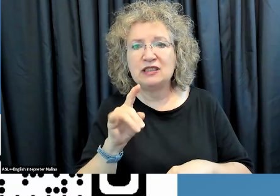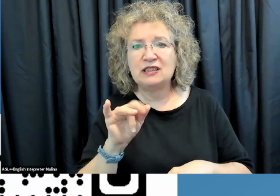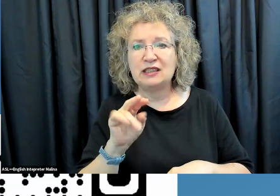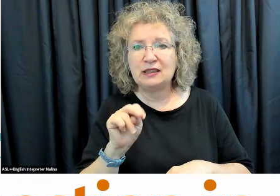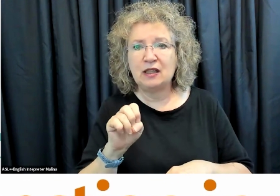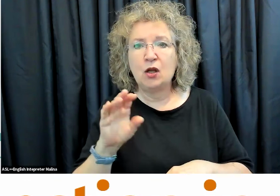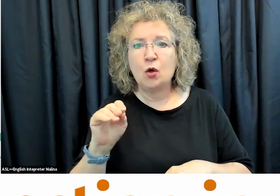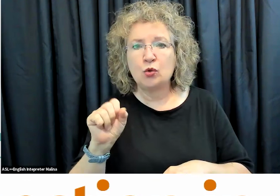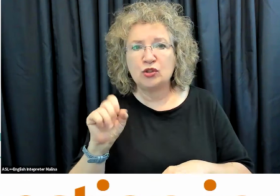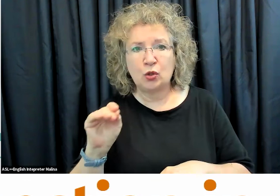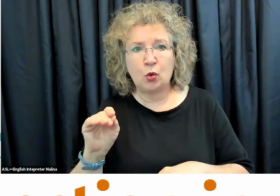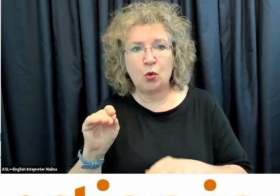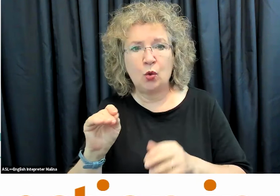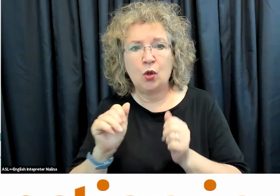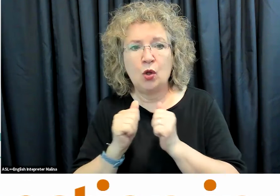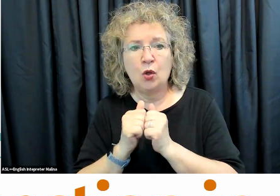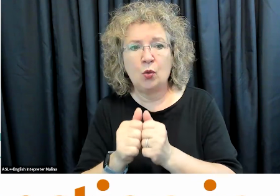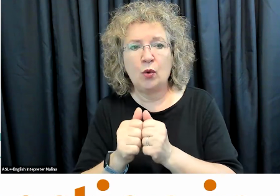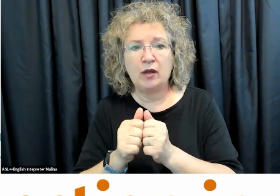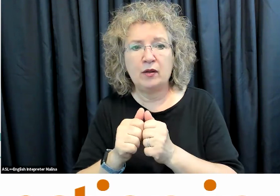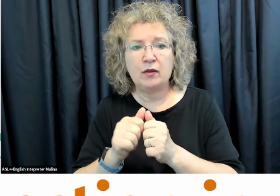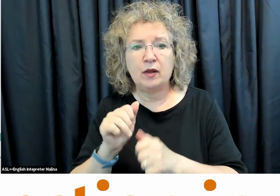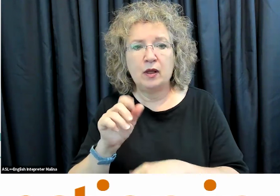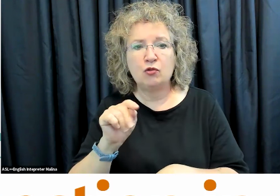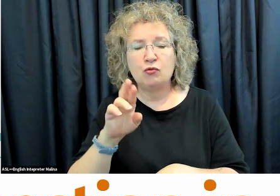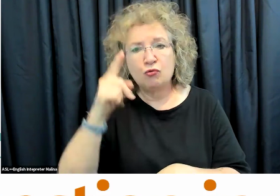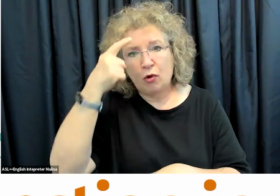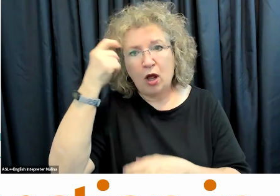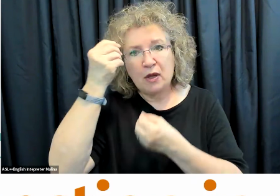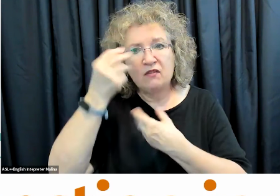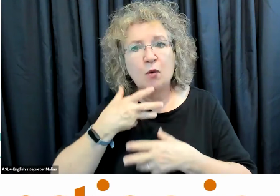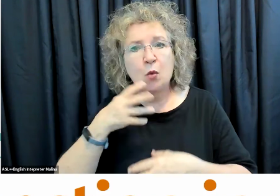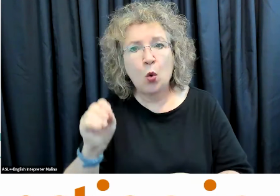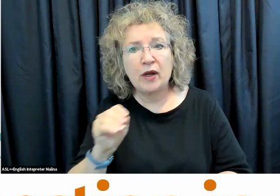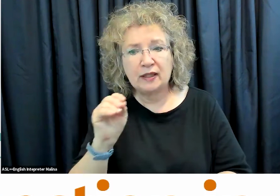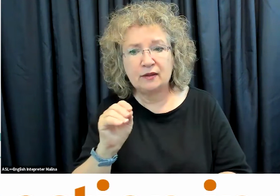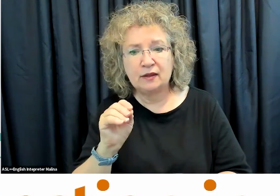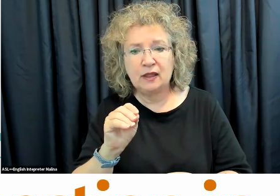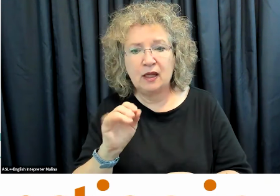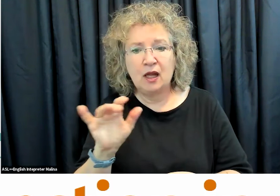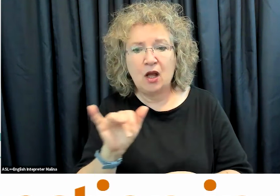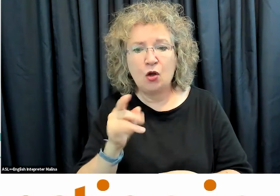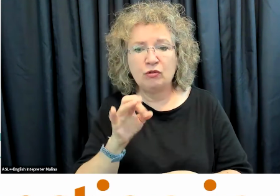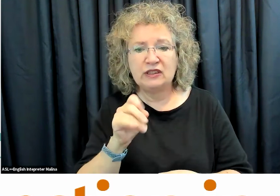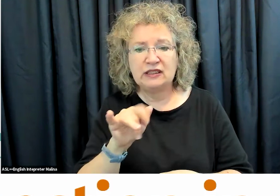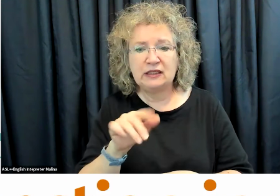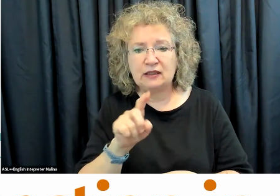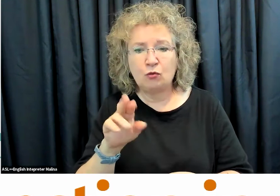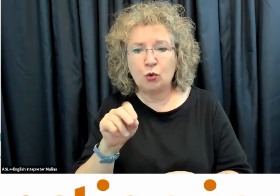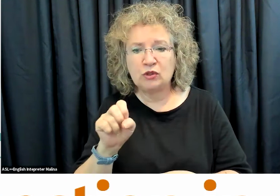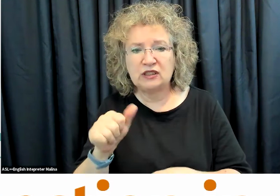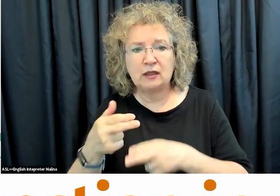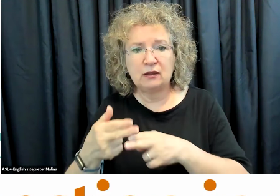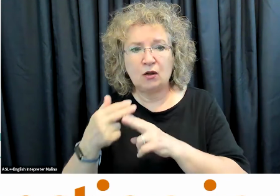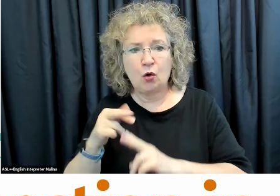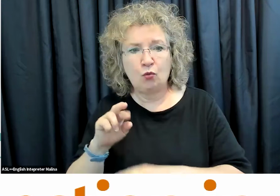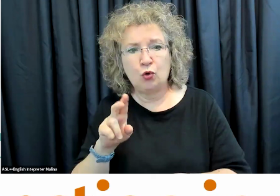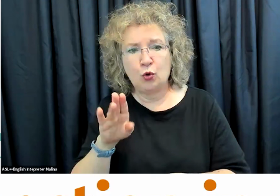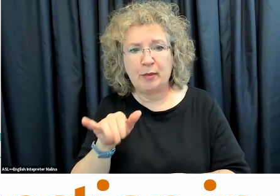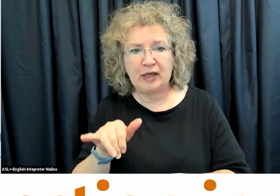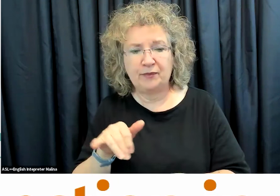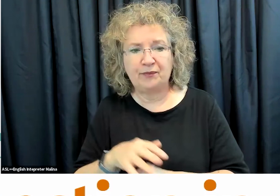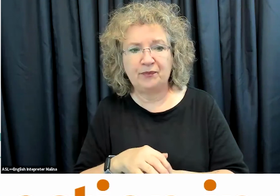with Trauma Informed Oregon and Papiena Nomani, who goes by Ruby, with Living Islands. Christy